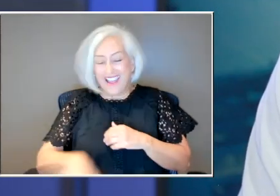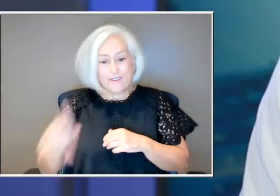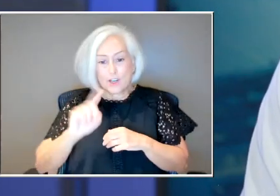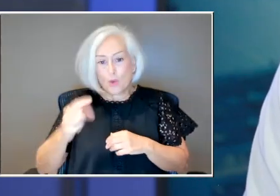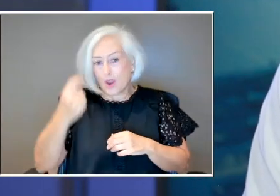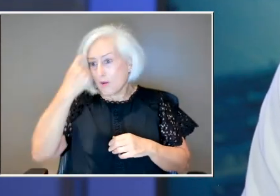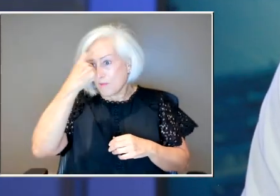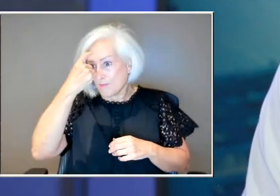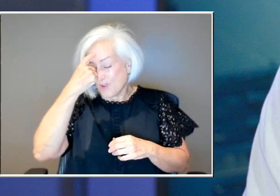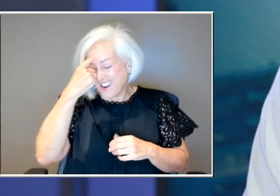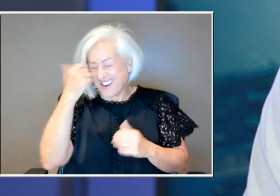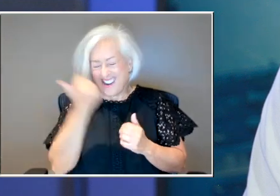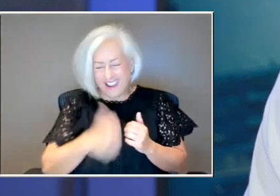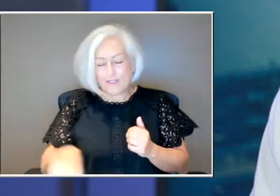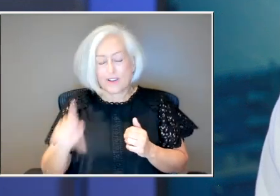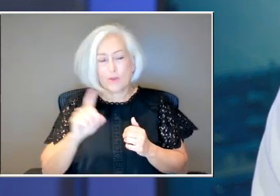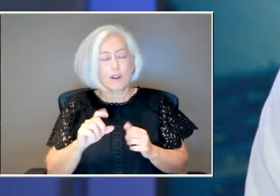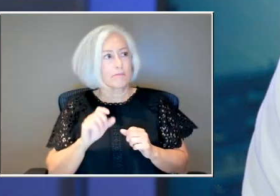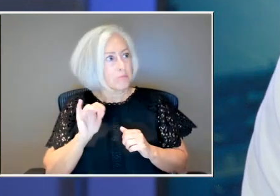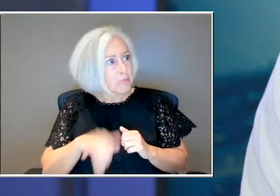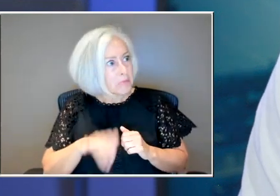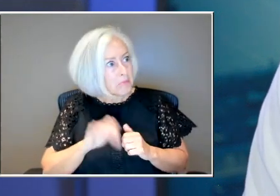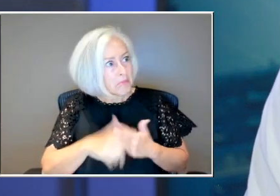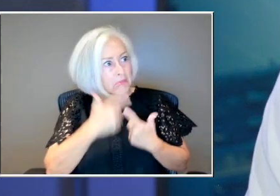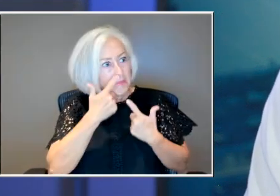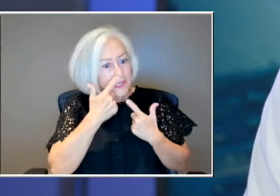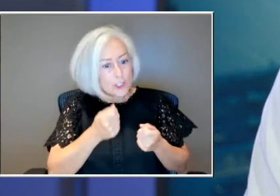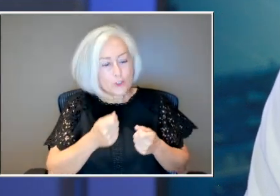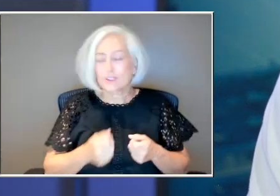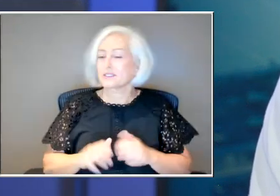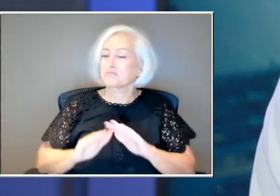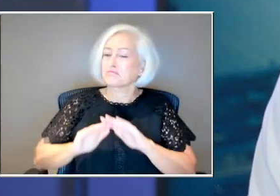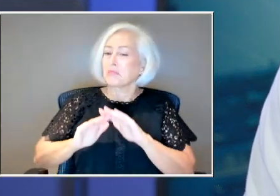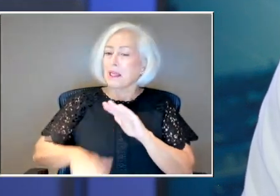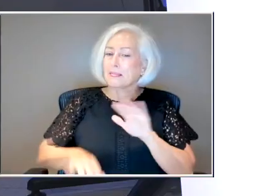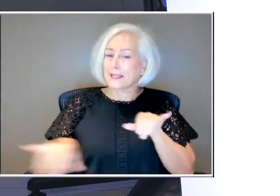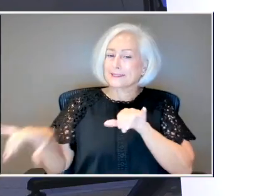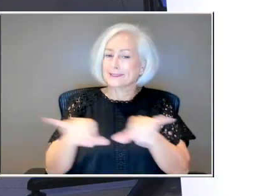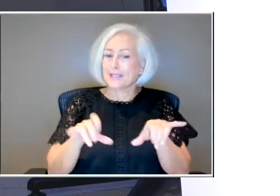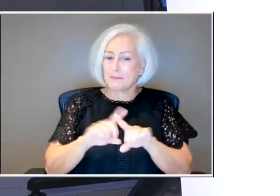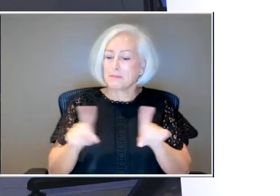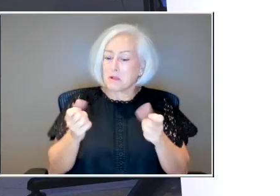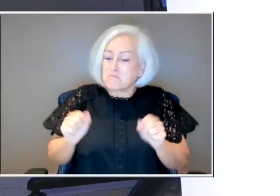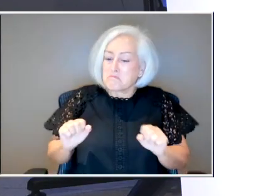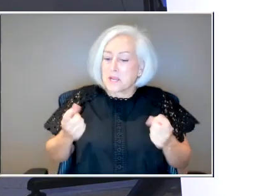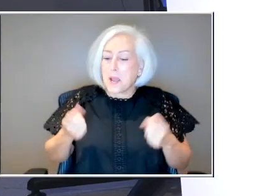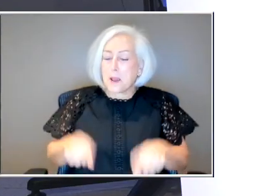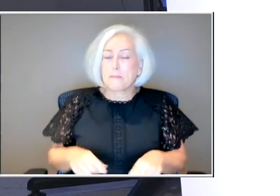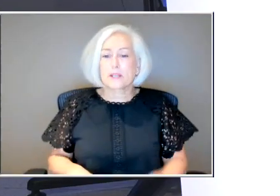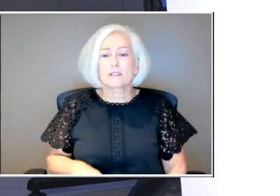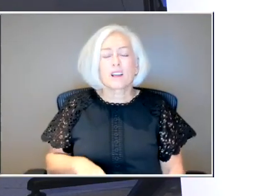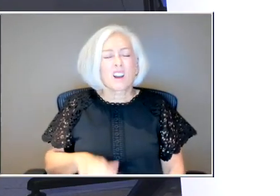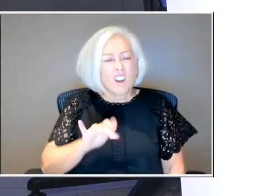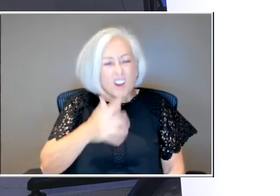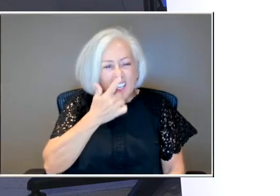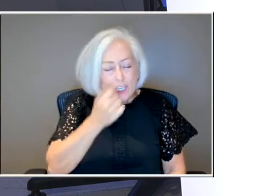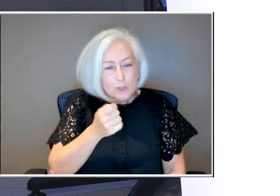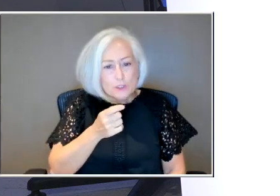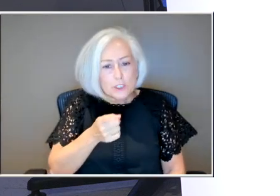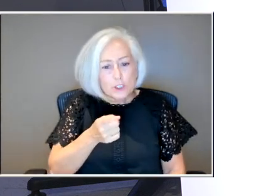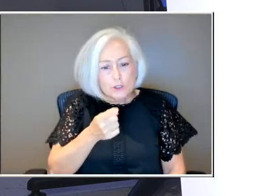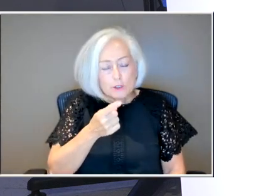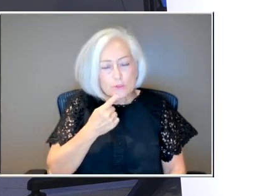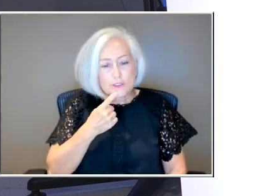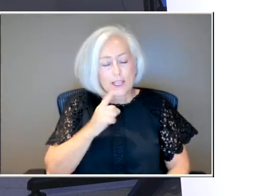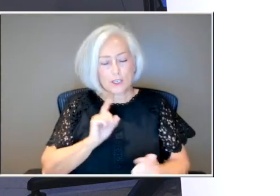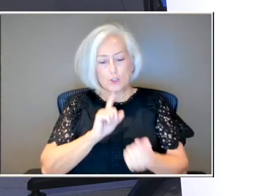things like that. So that's less common, but things like that can happen. So interested, you said when you met Abby, you